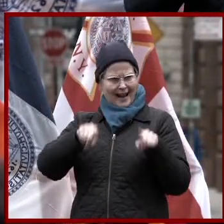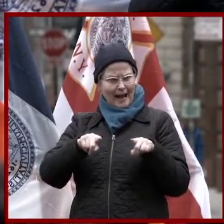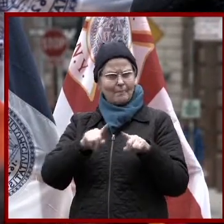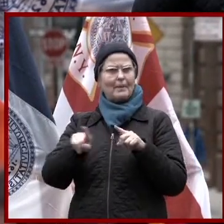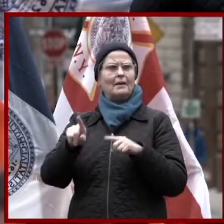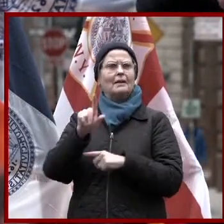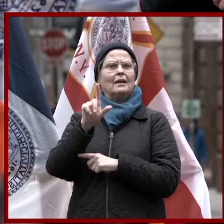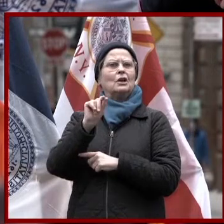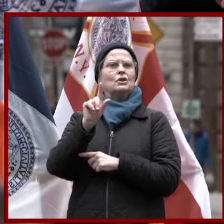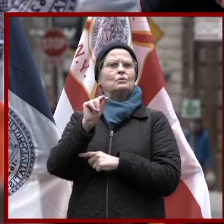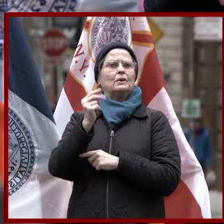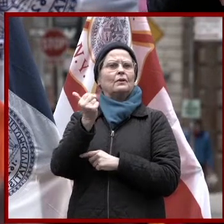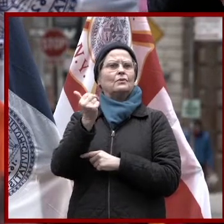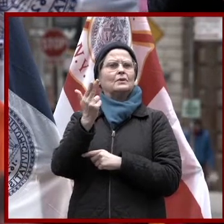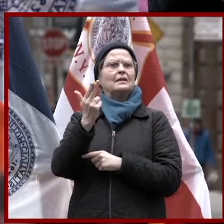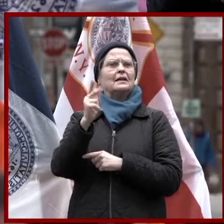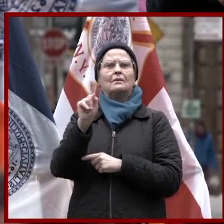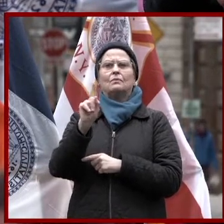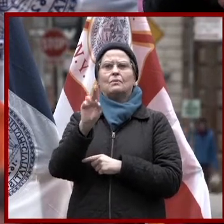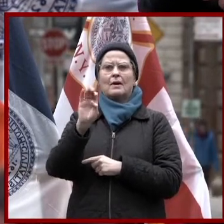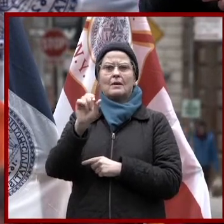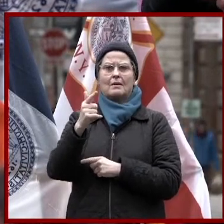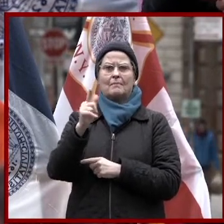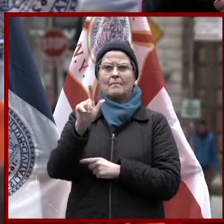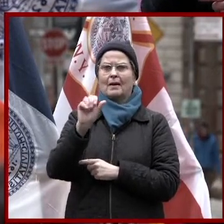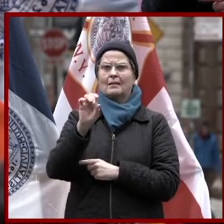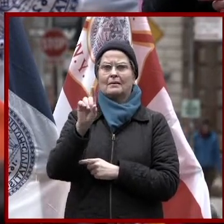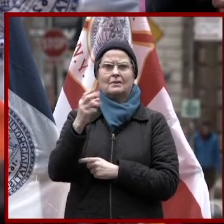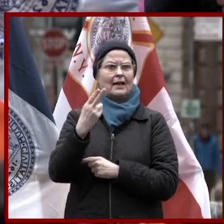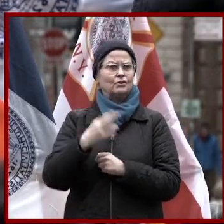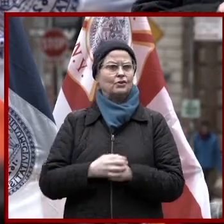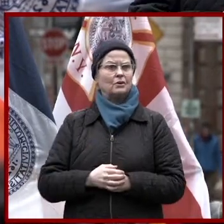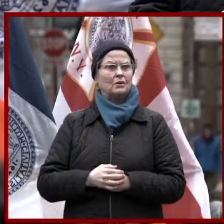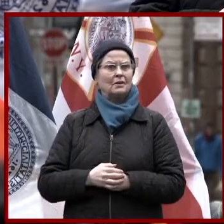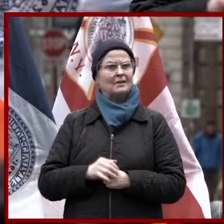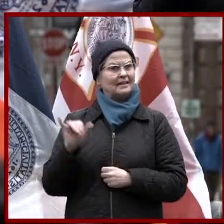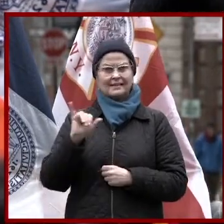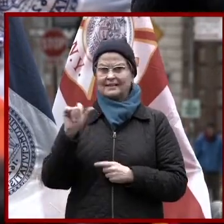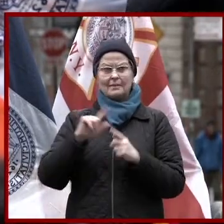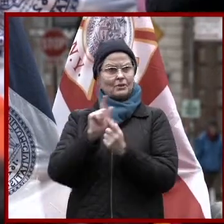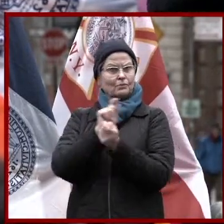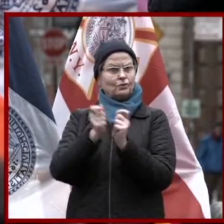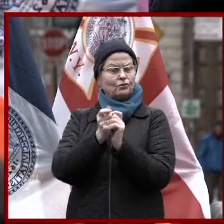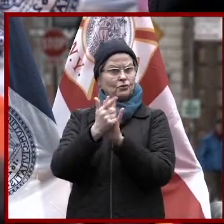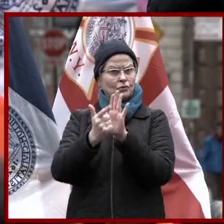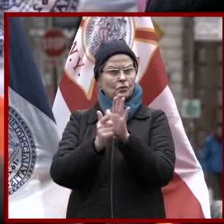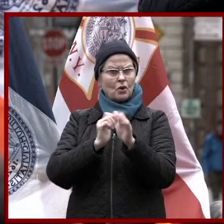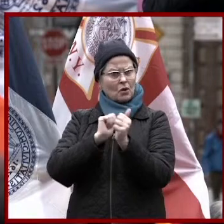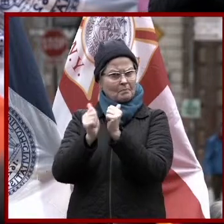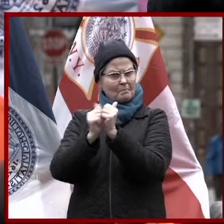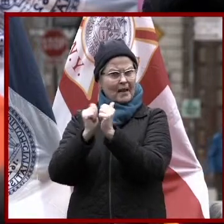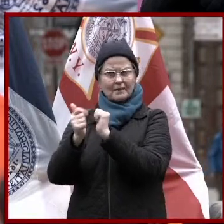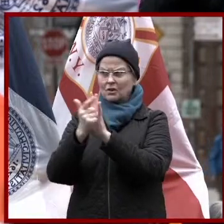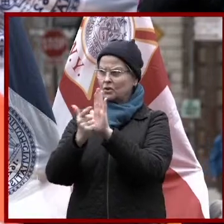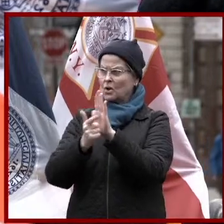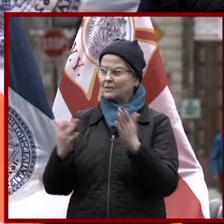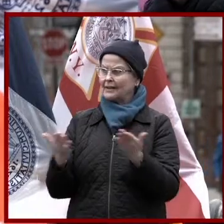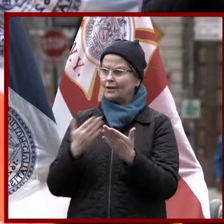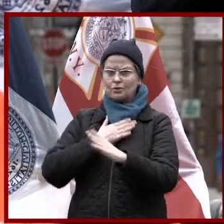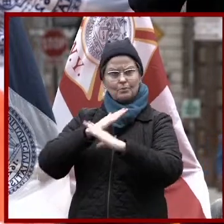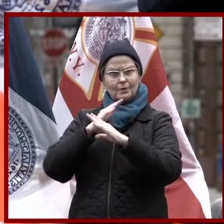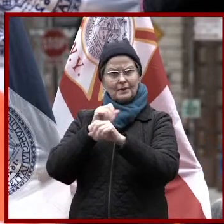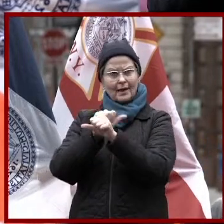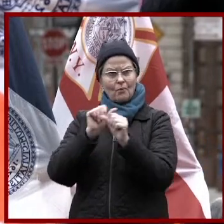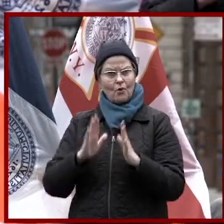in 2013. And the same way that we were able to get the laws changed the United States of America and the city and the state of